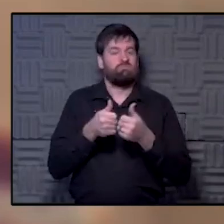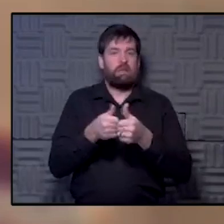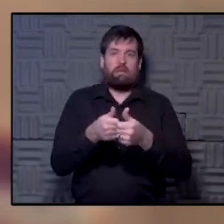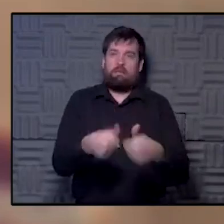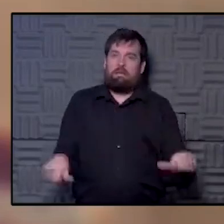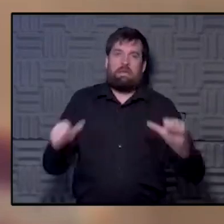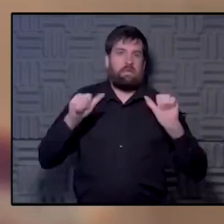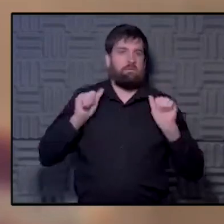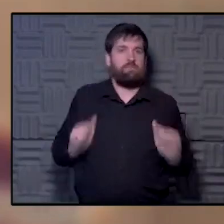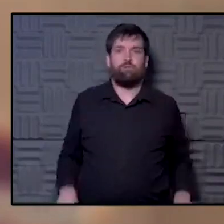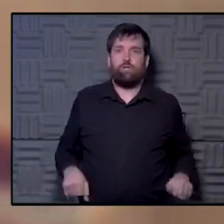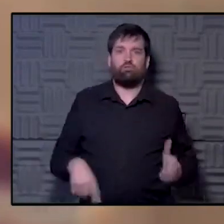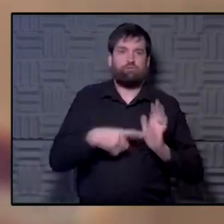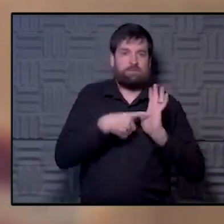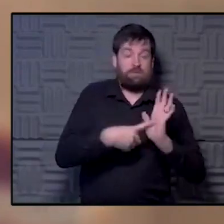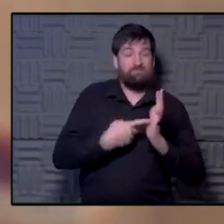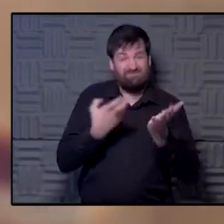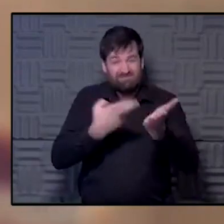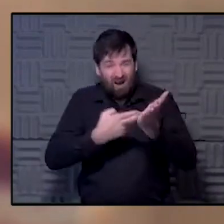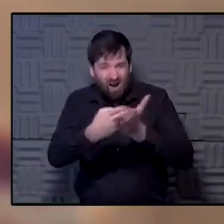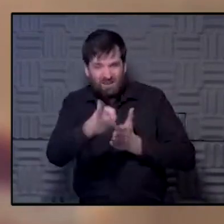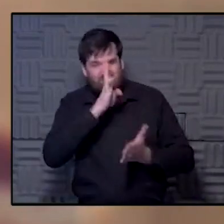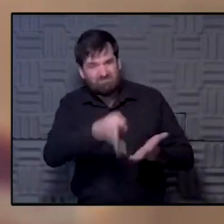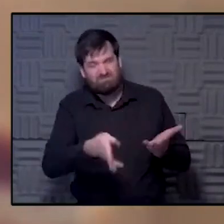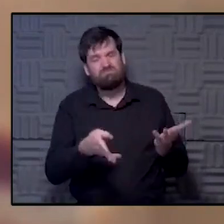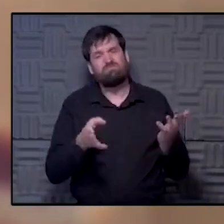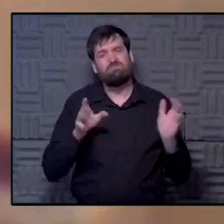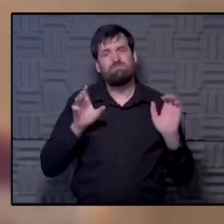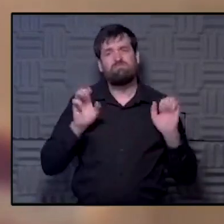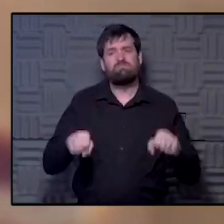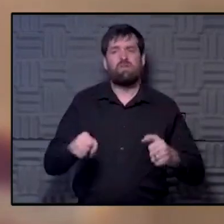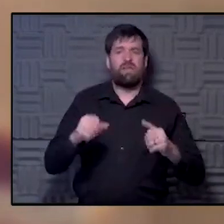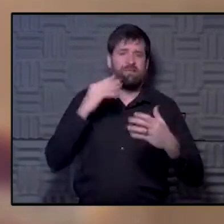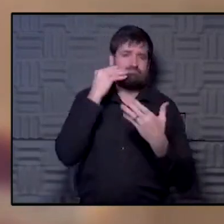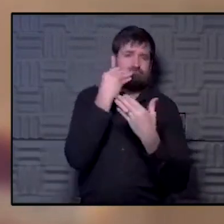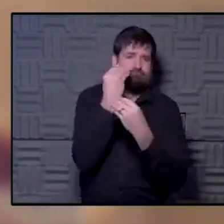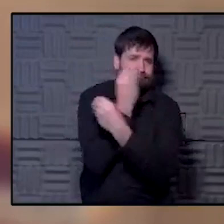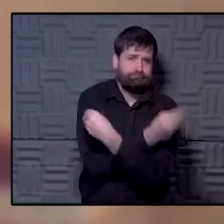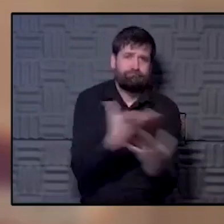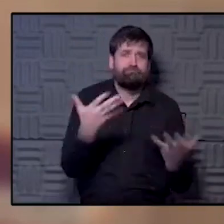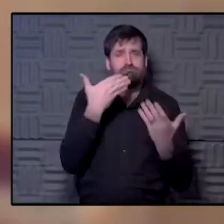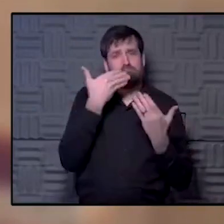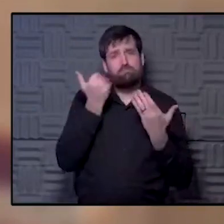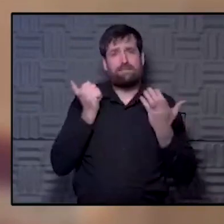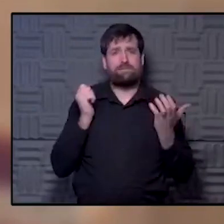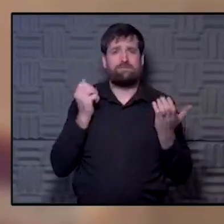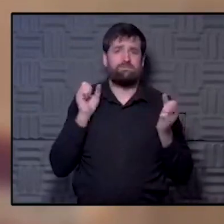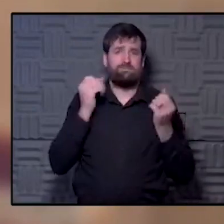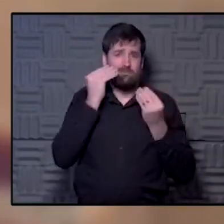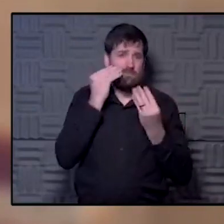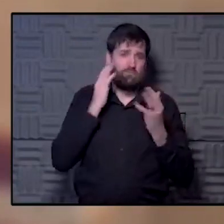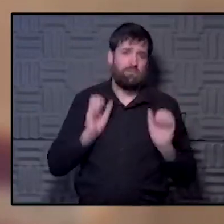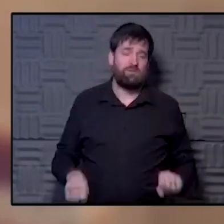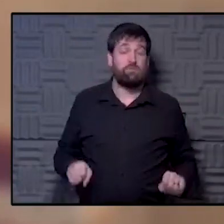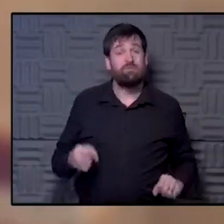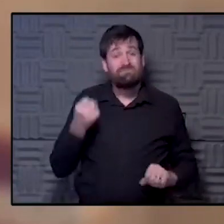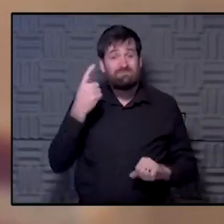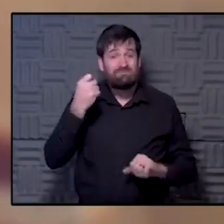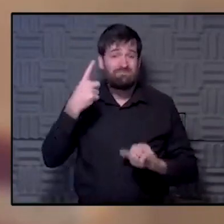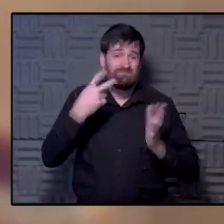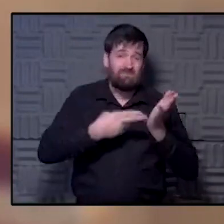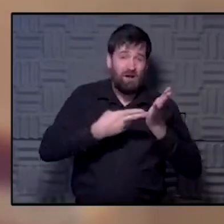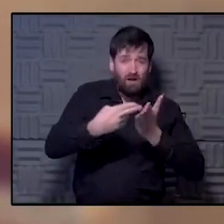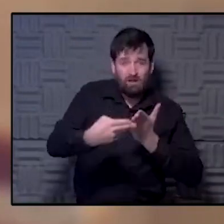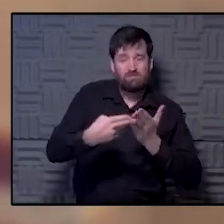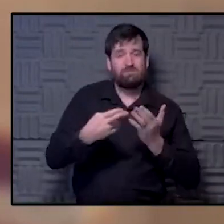potential side effects, being honest about them so we can give people the best information possible, and being honest about,